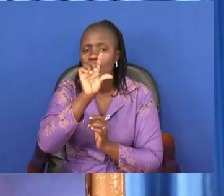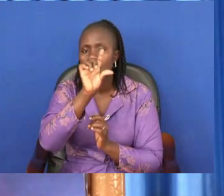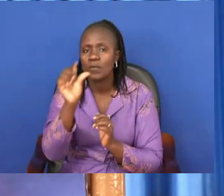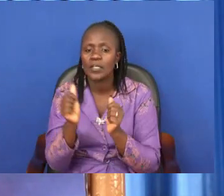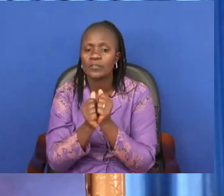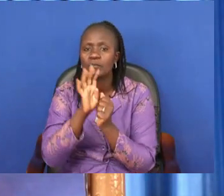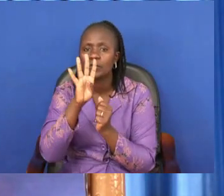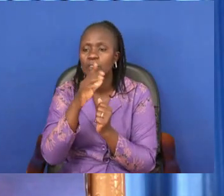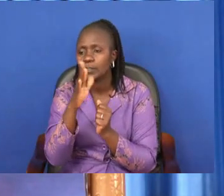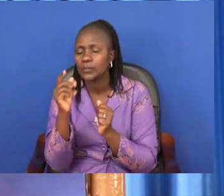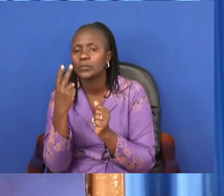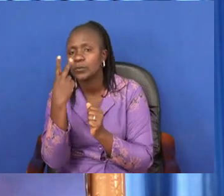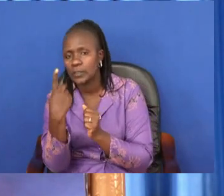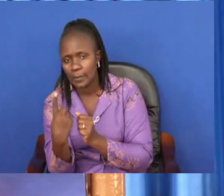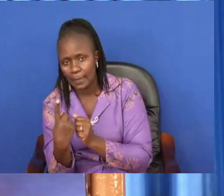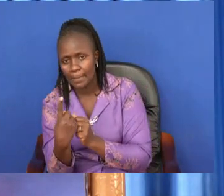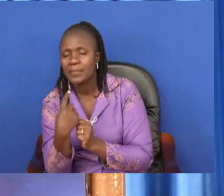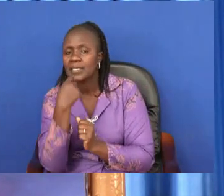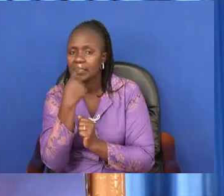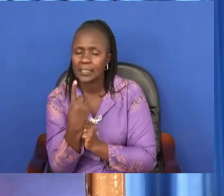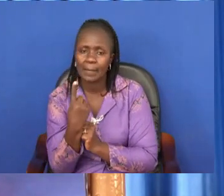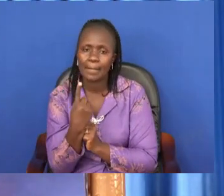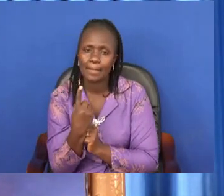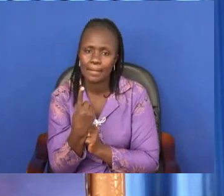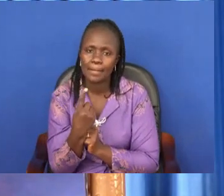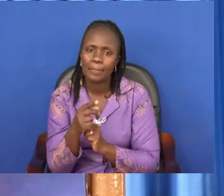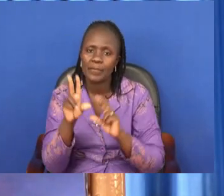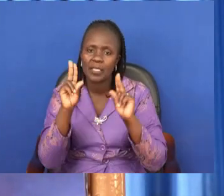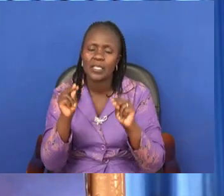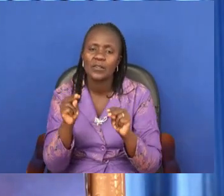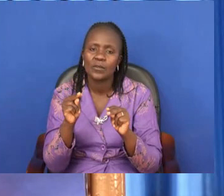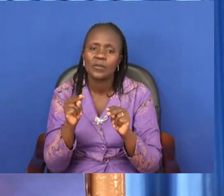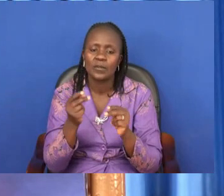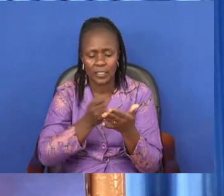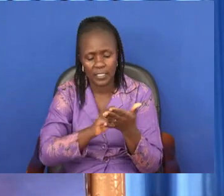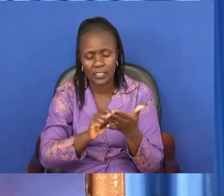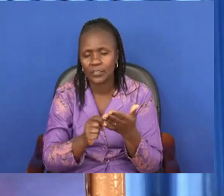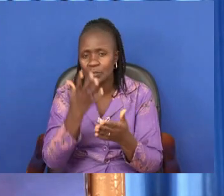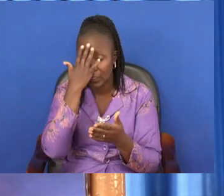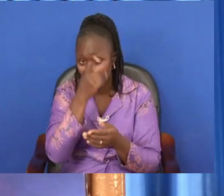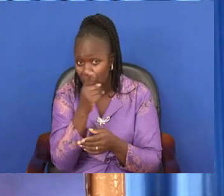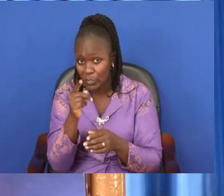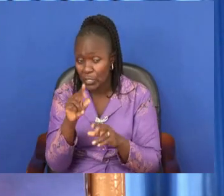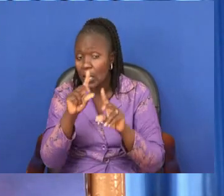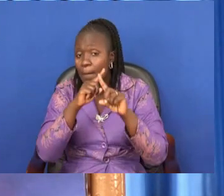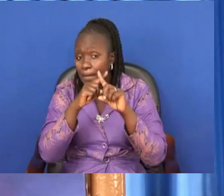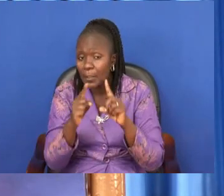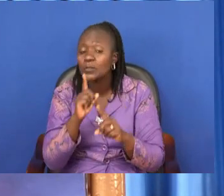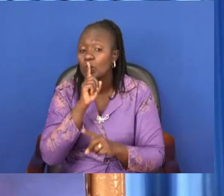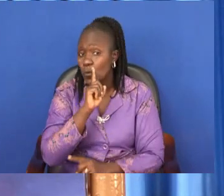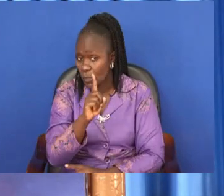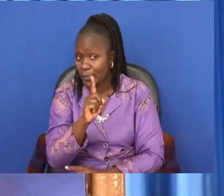verse 14 to 21, says, I am not writing this to shame you, but to warn